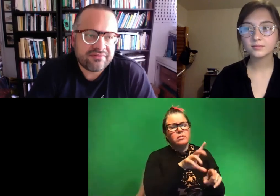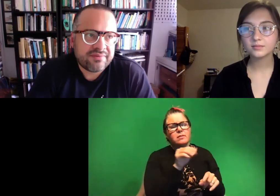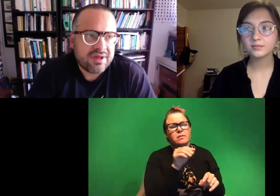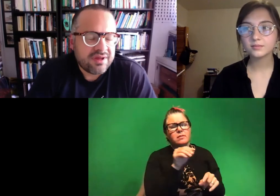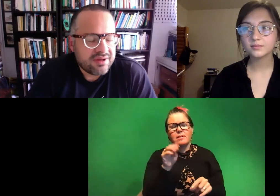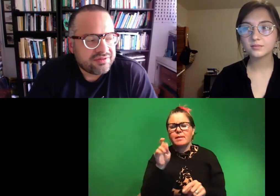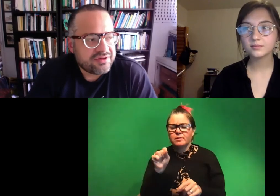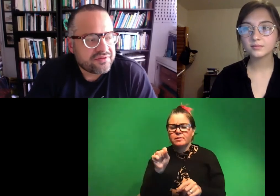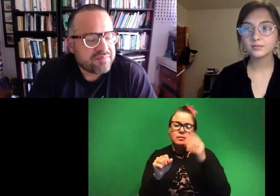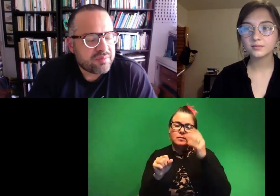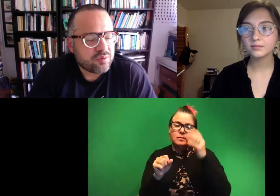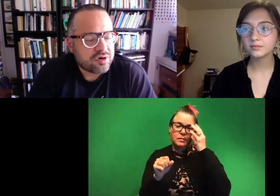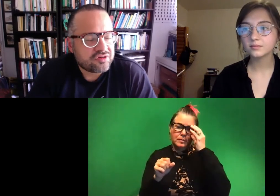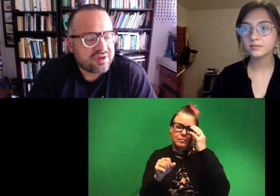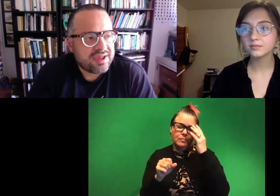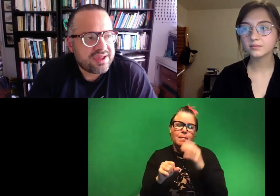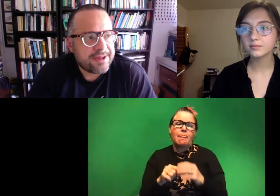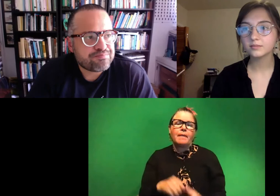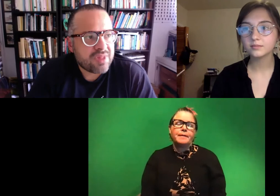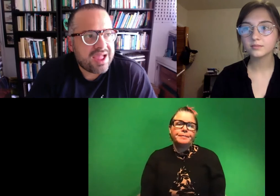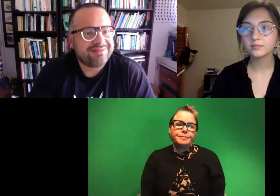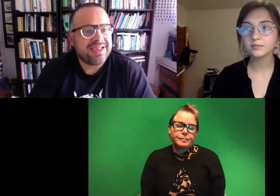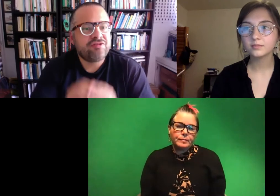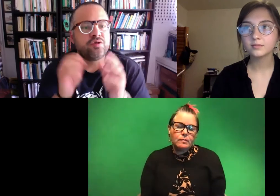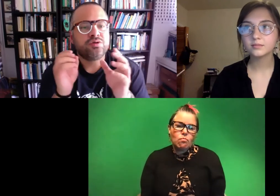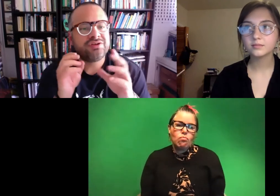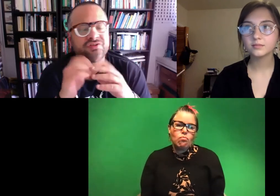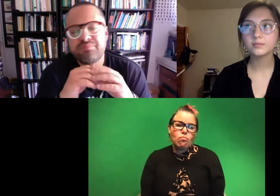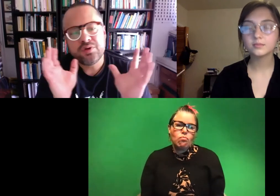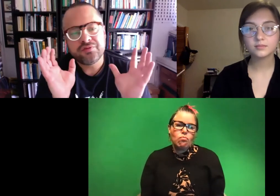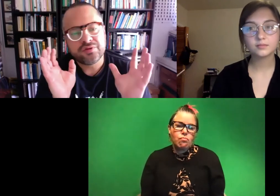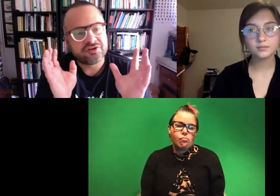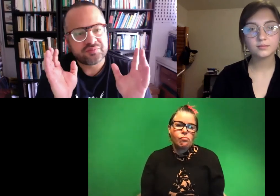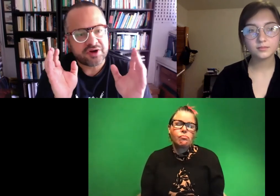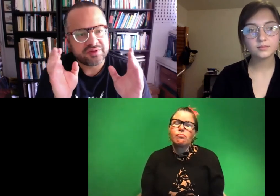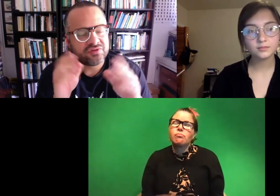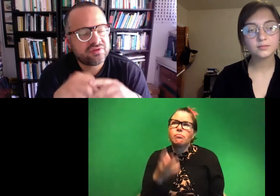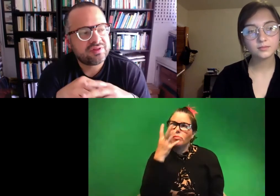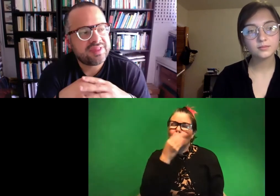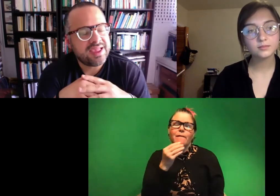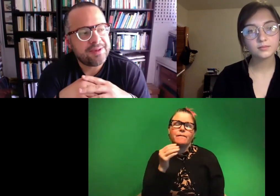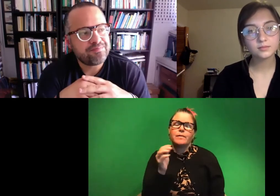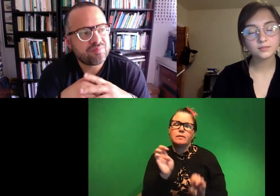of different people works and they do this beautiful experiment.